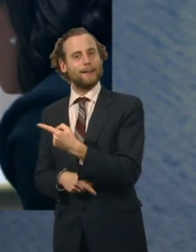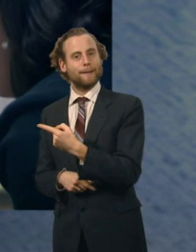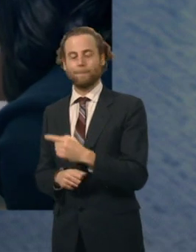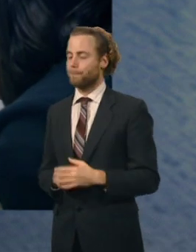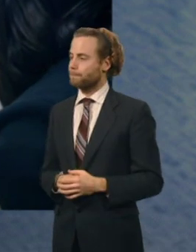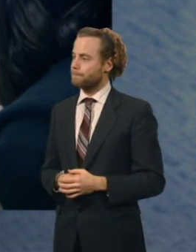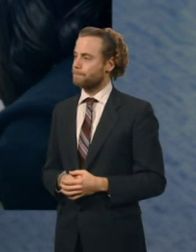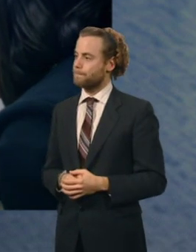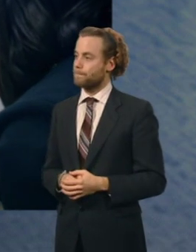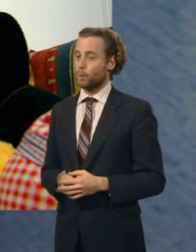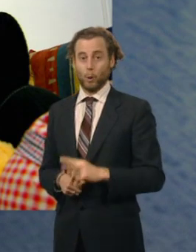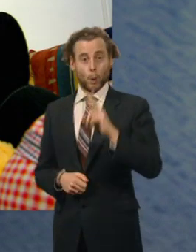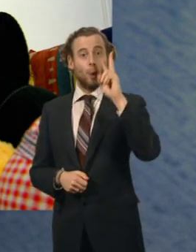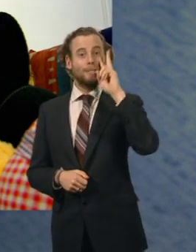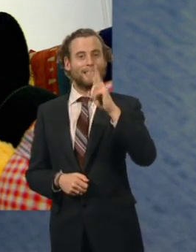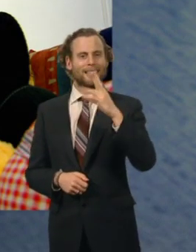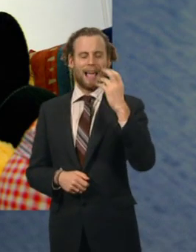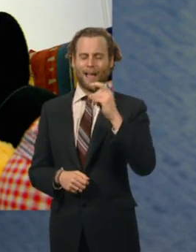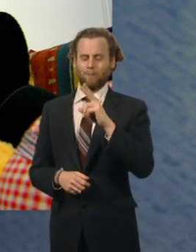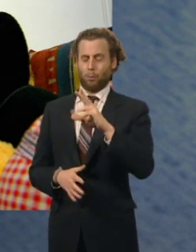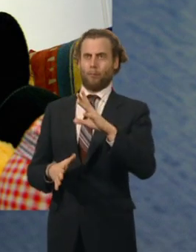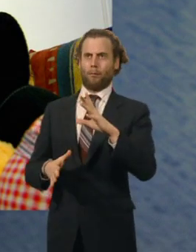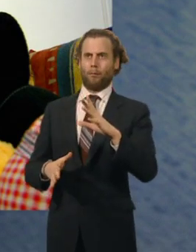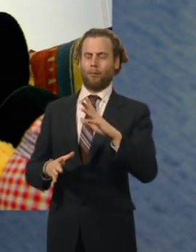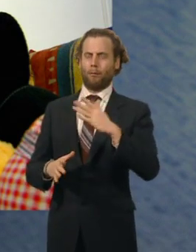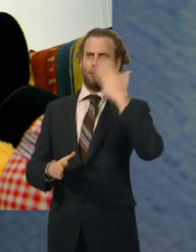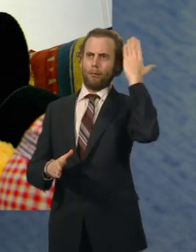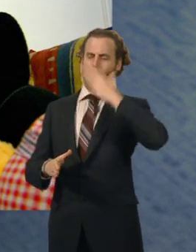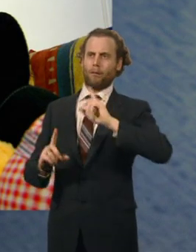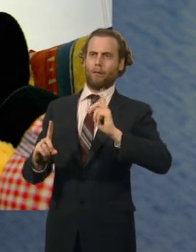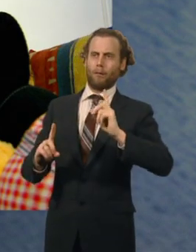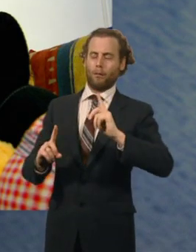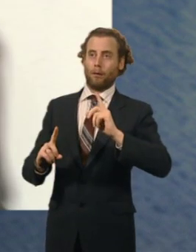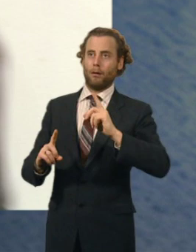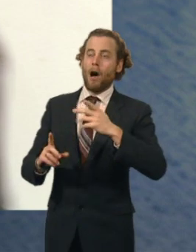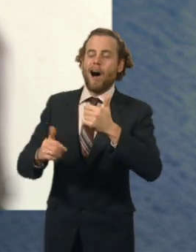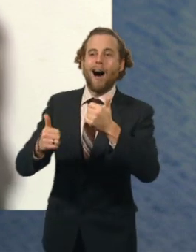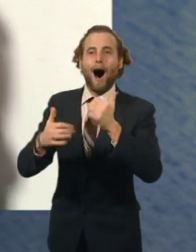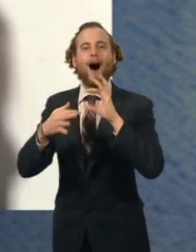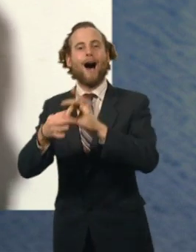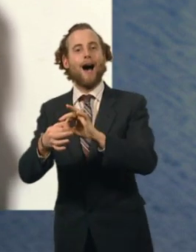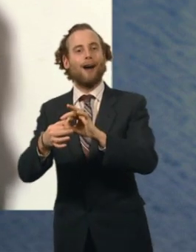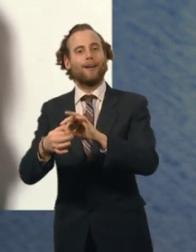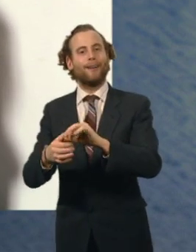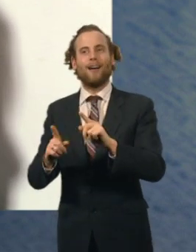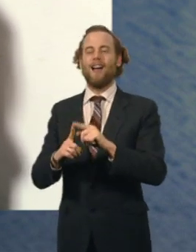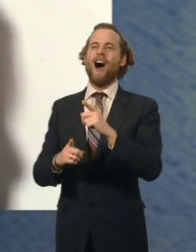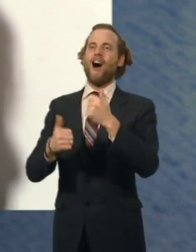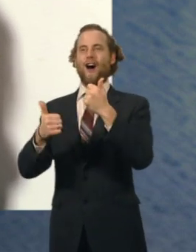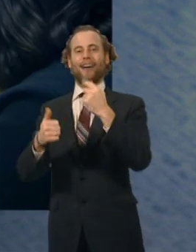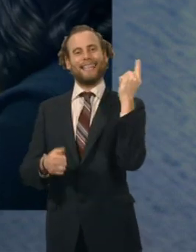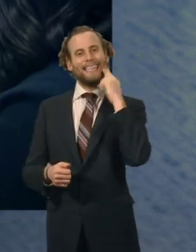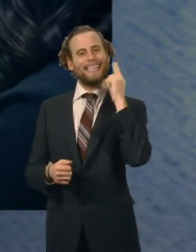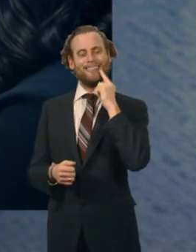So there's been a rupture, but then they repaired and sort of got back on track. You could say, in a way, that her mum was forgiven quite